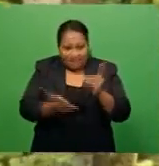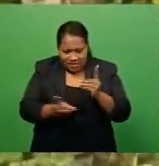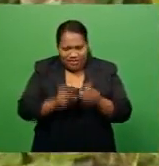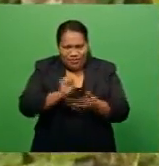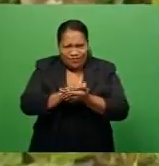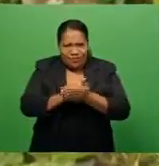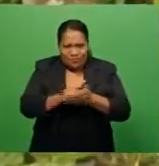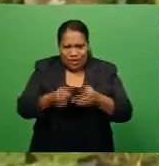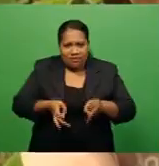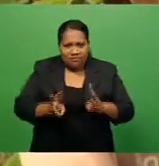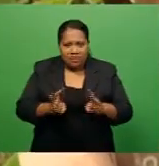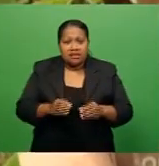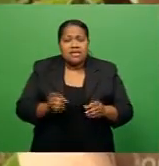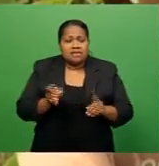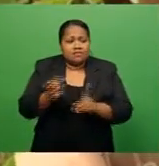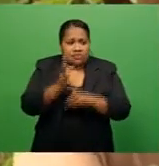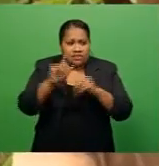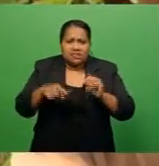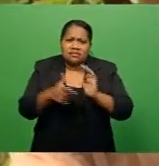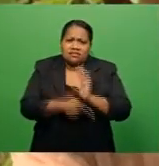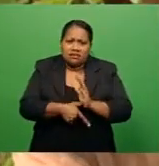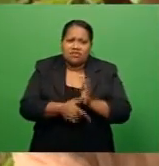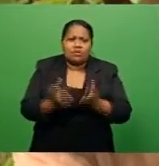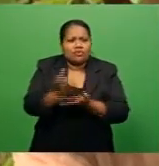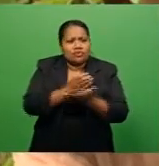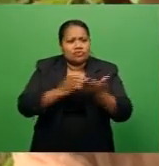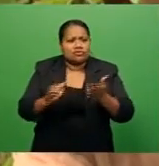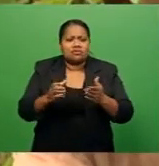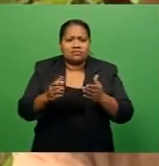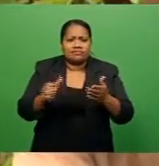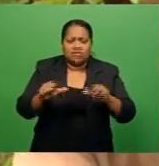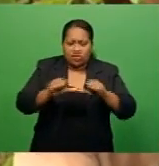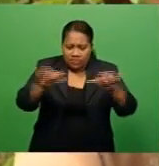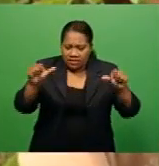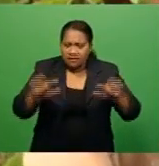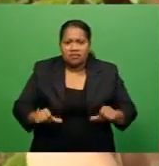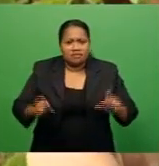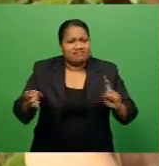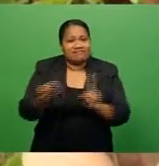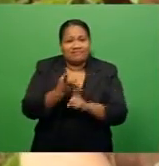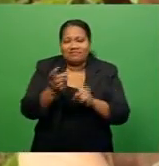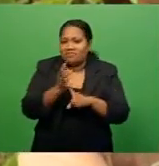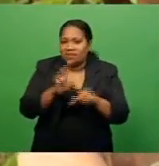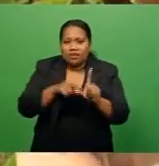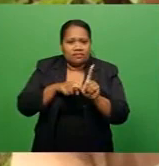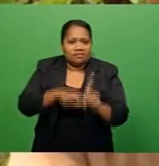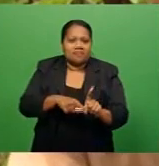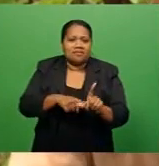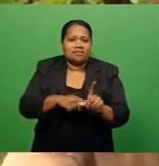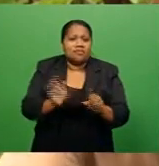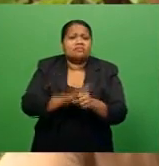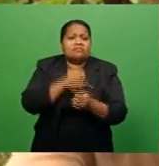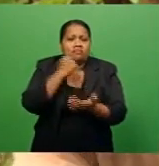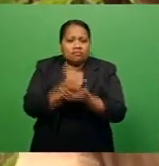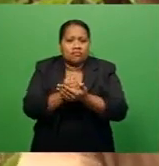times, Solibaki and commercial agriculture is critical among youth to ensure they earn